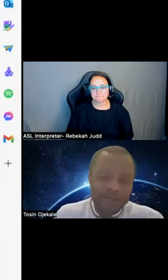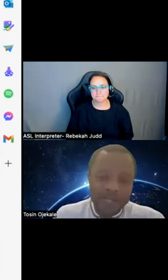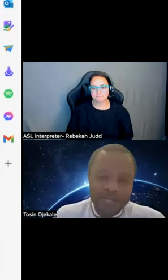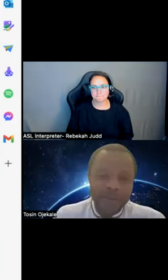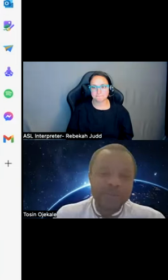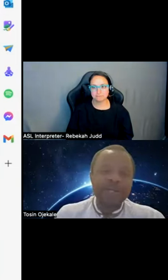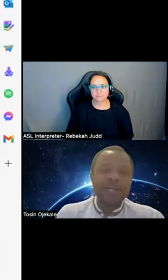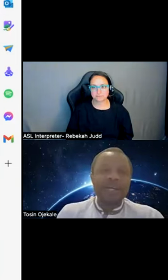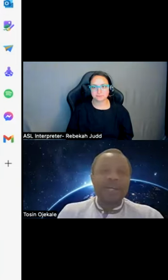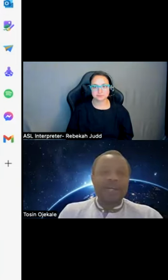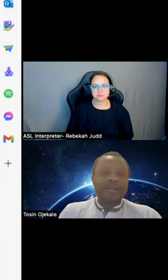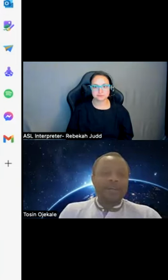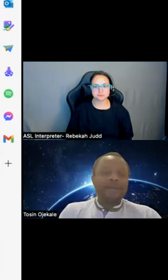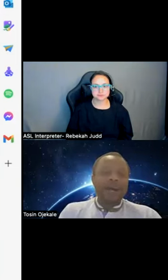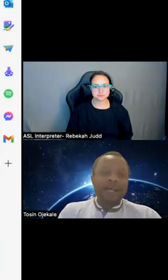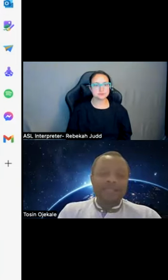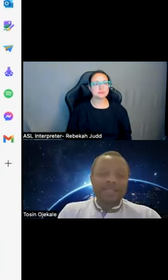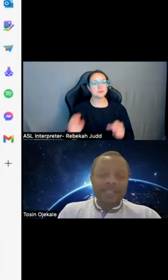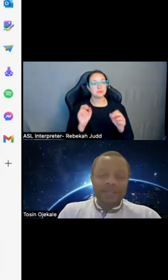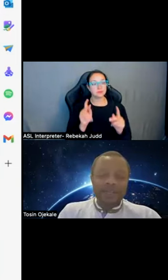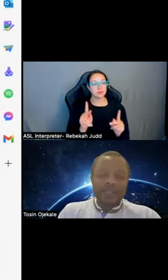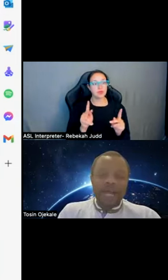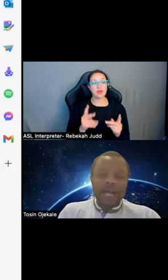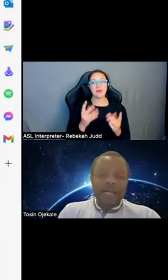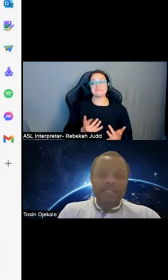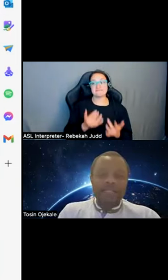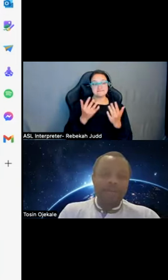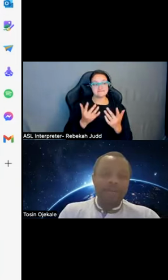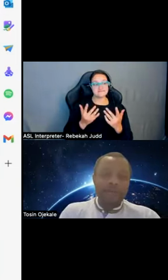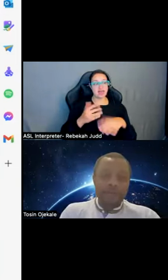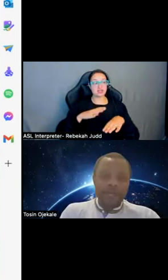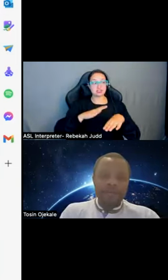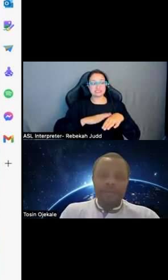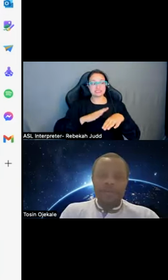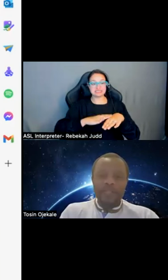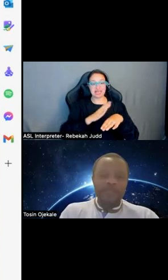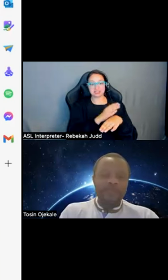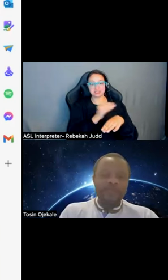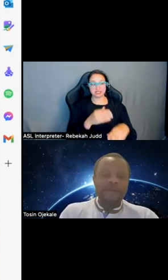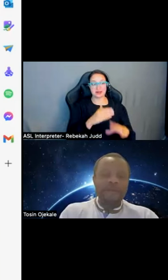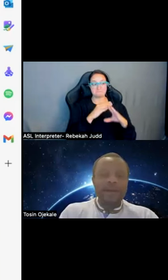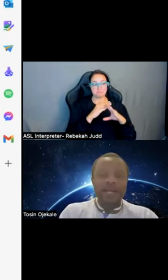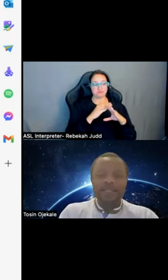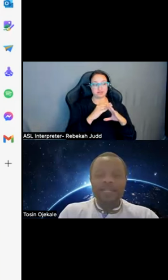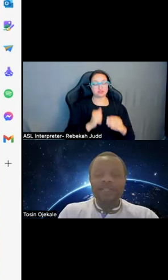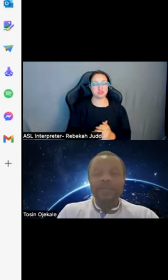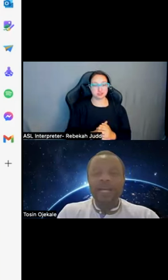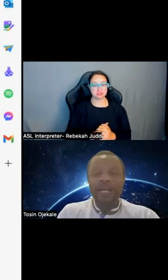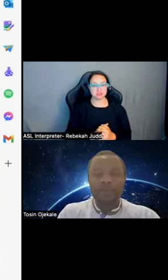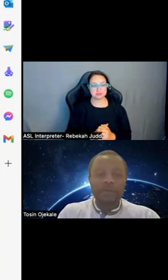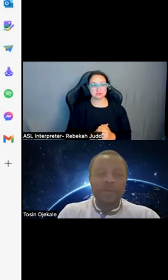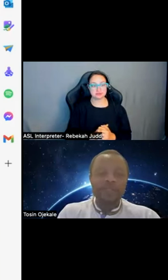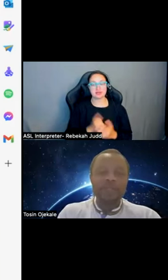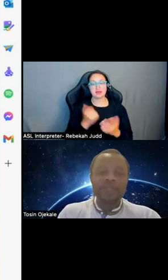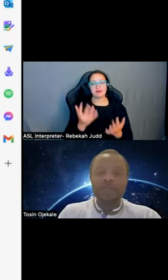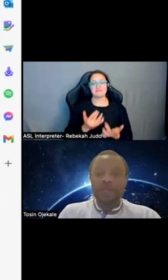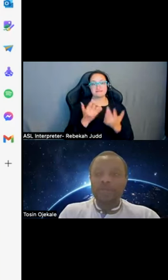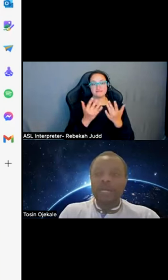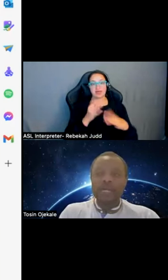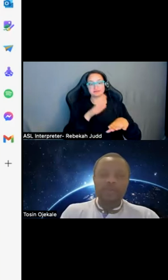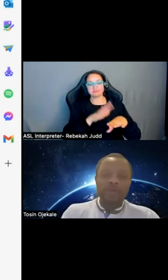for today. So fire detection and prevention. Fire detection and